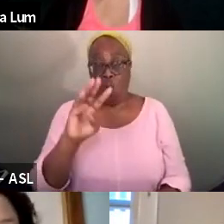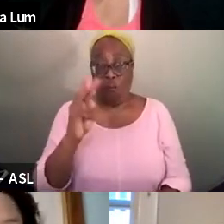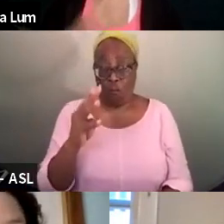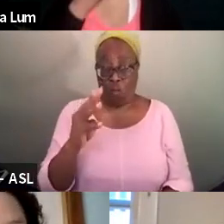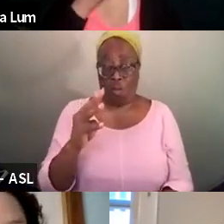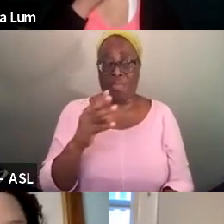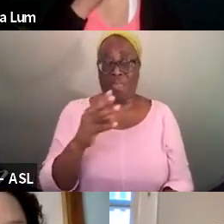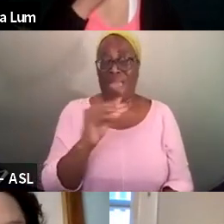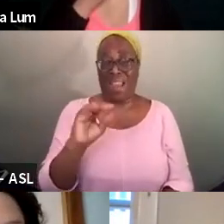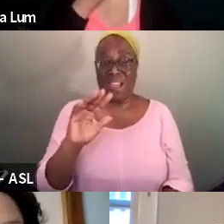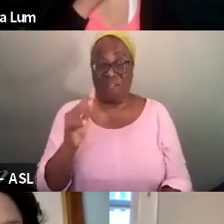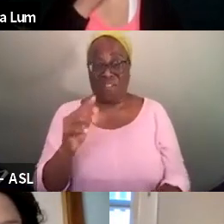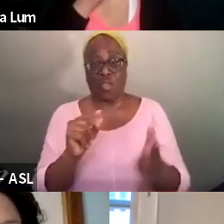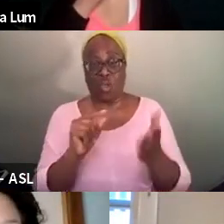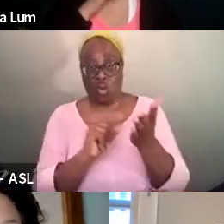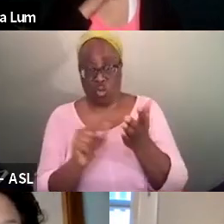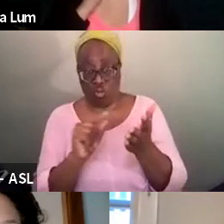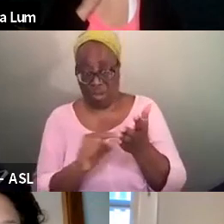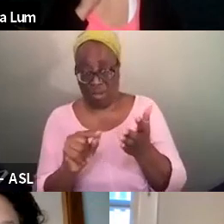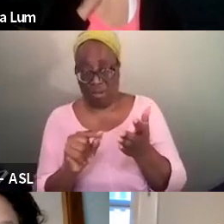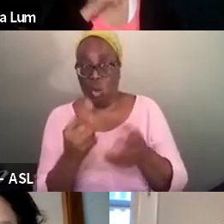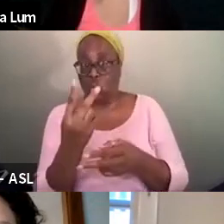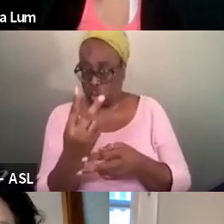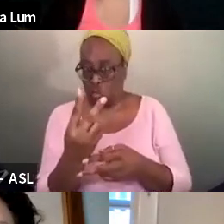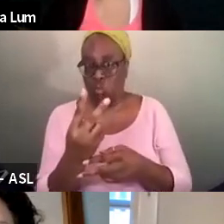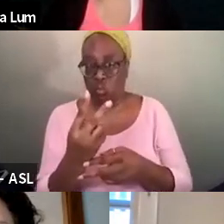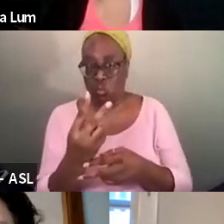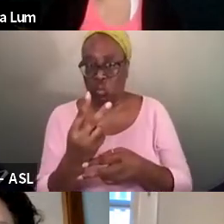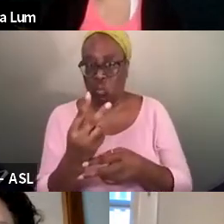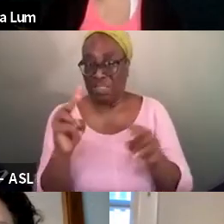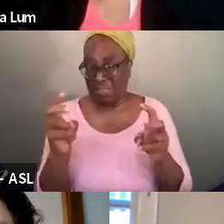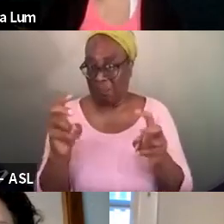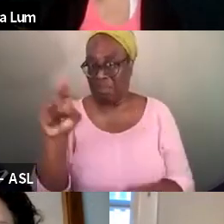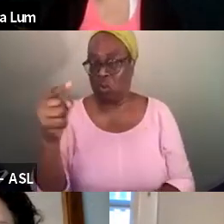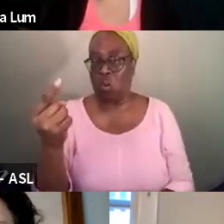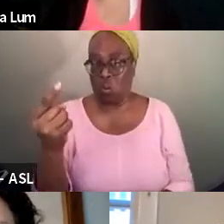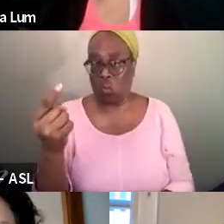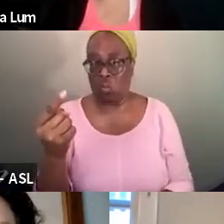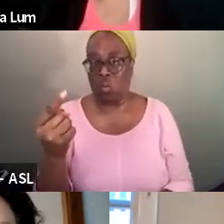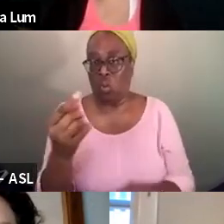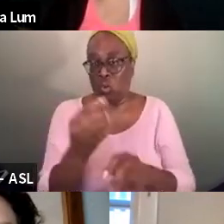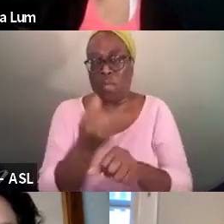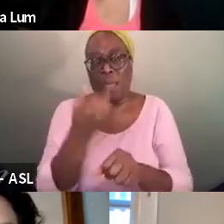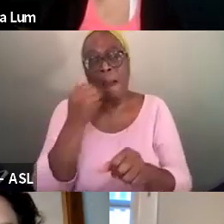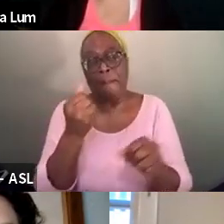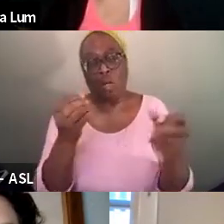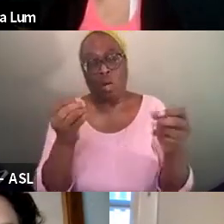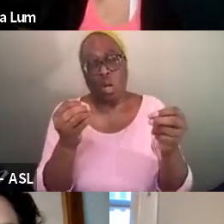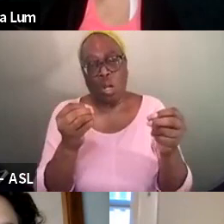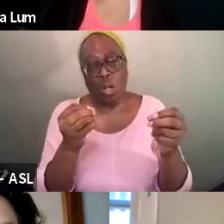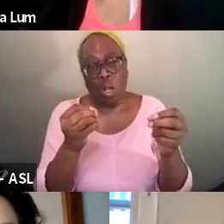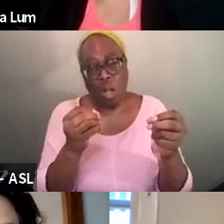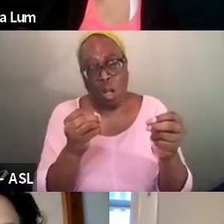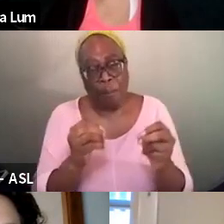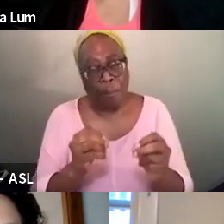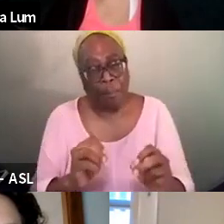well. That could only be the 2 subjects, just to get more of a chance of like having one teacher that doesn't like you, or